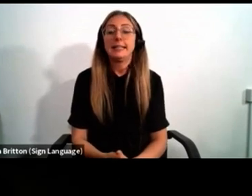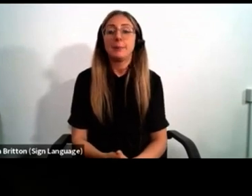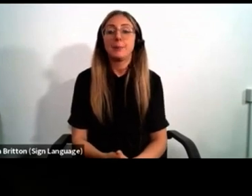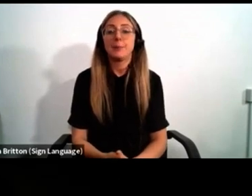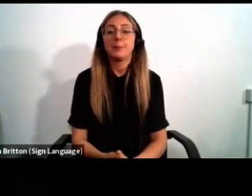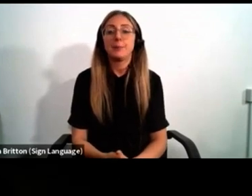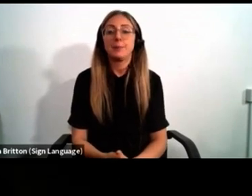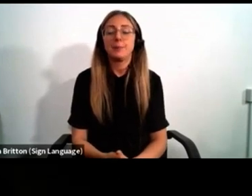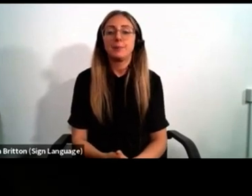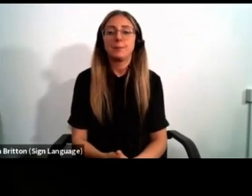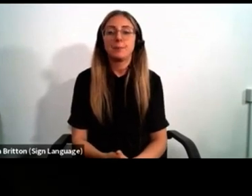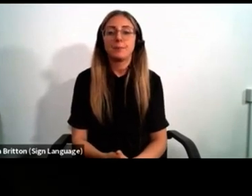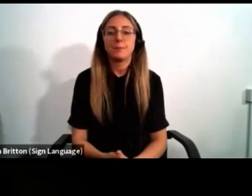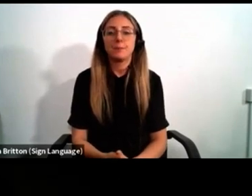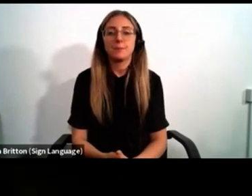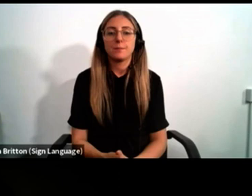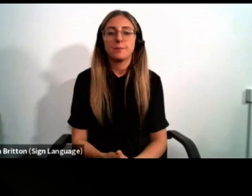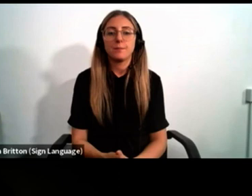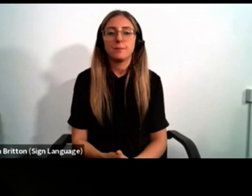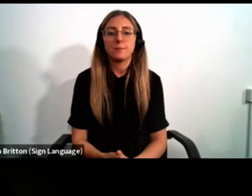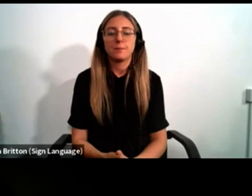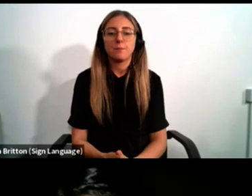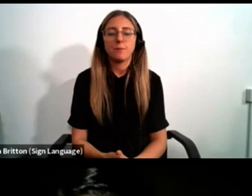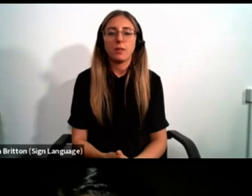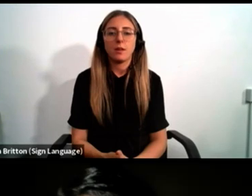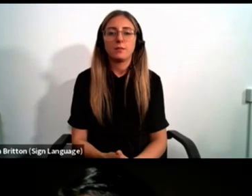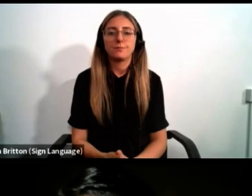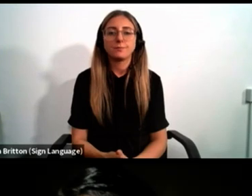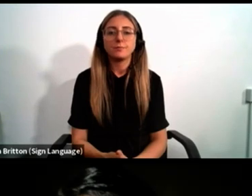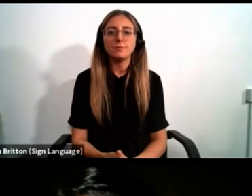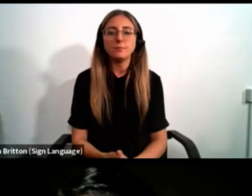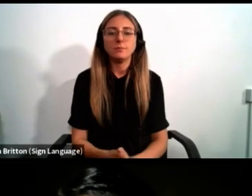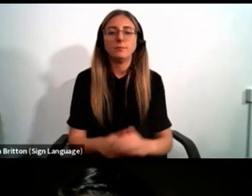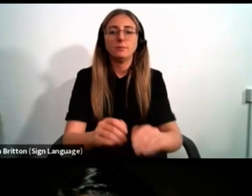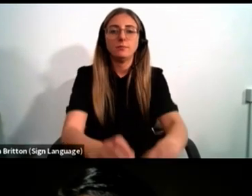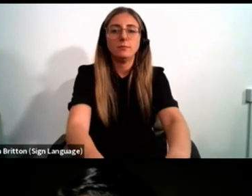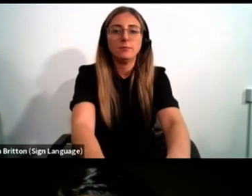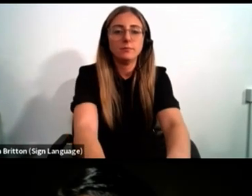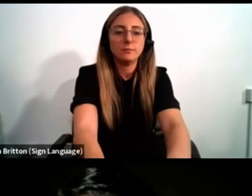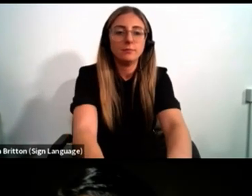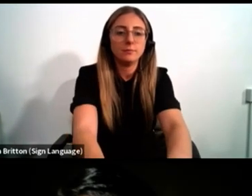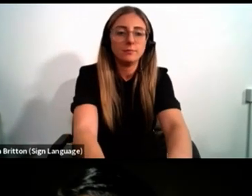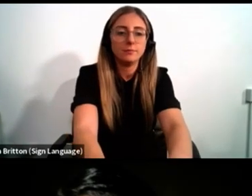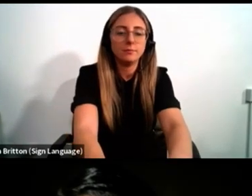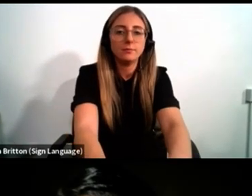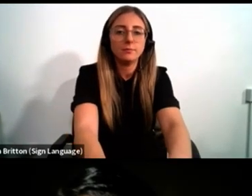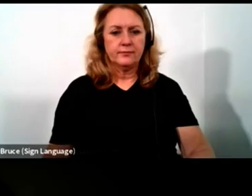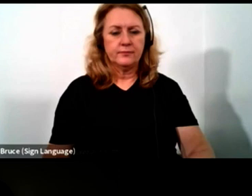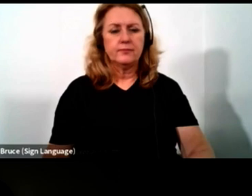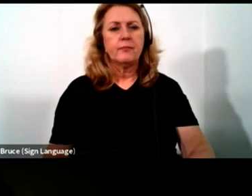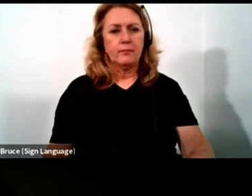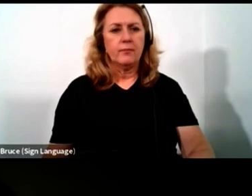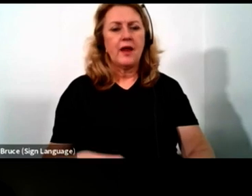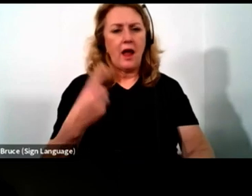good hearts will pardon me for bringing what has been a lively and educative